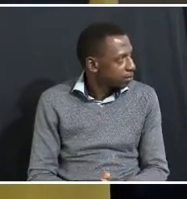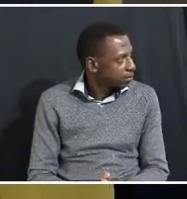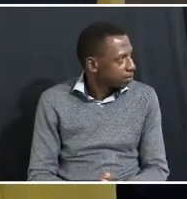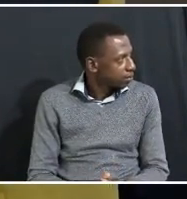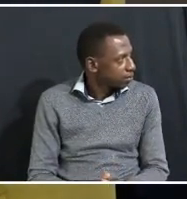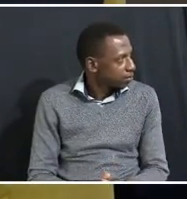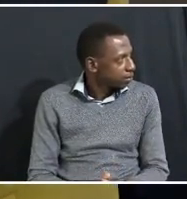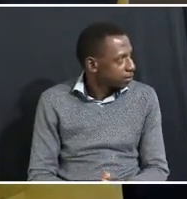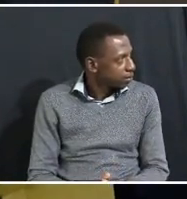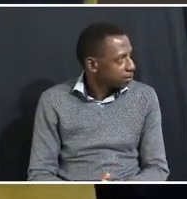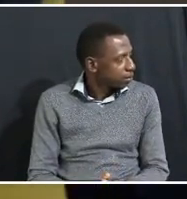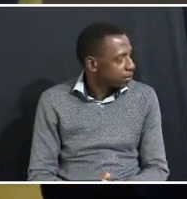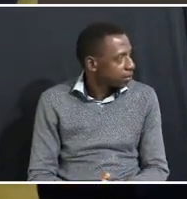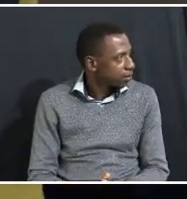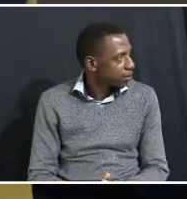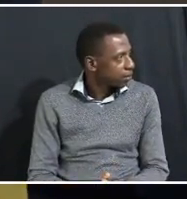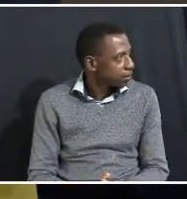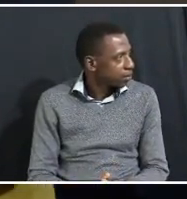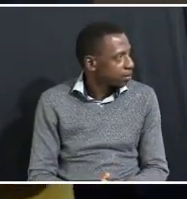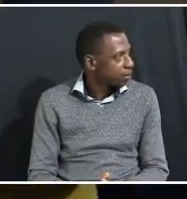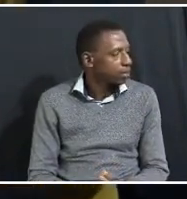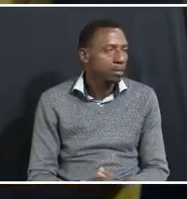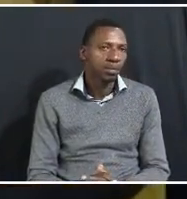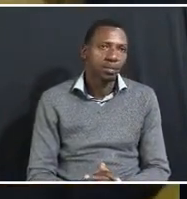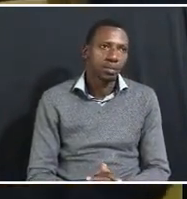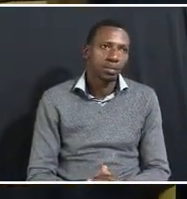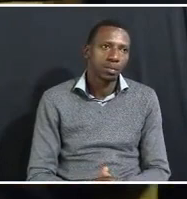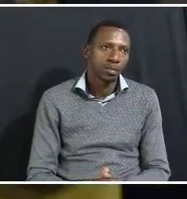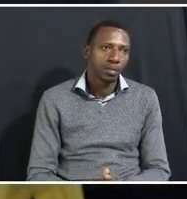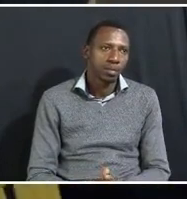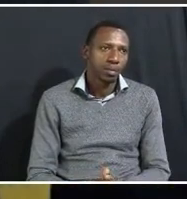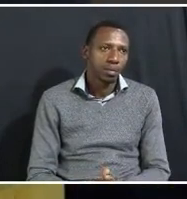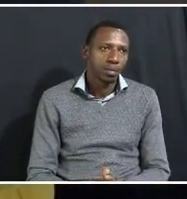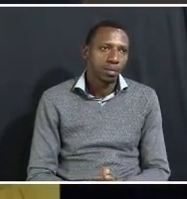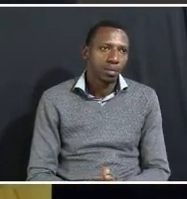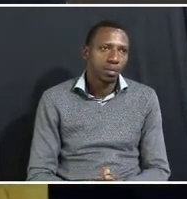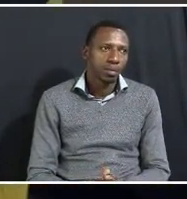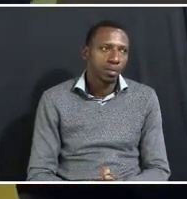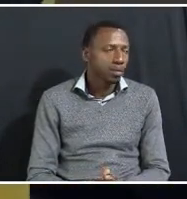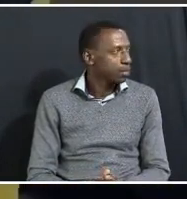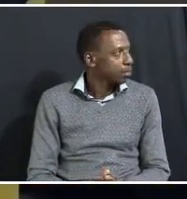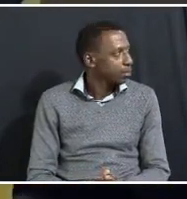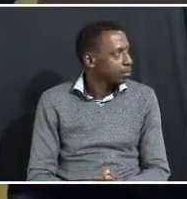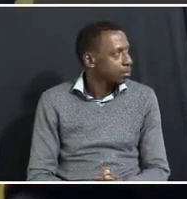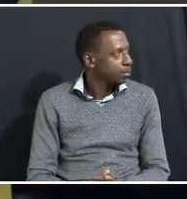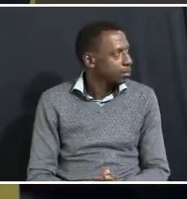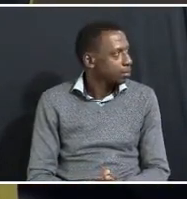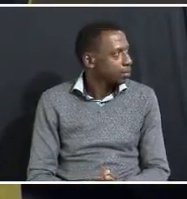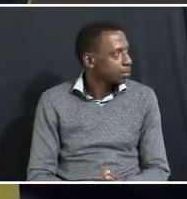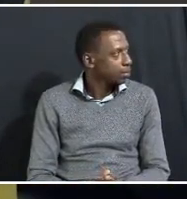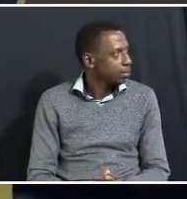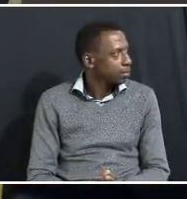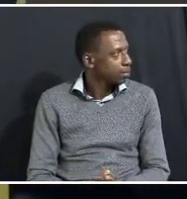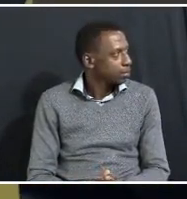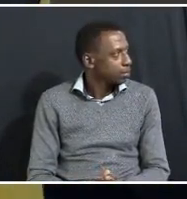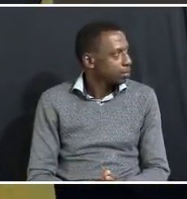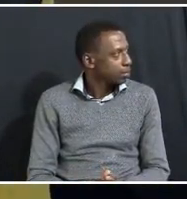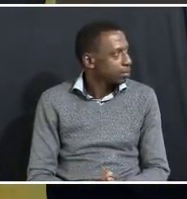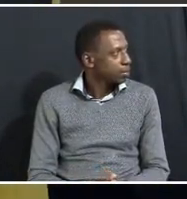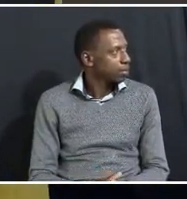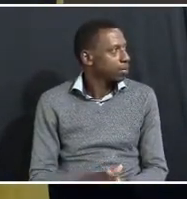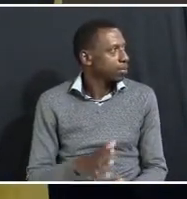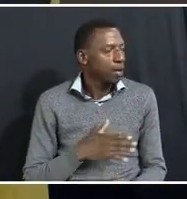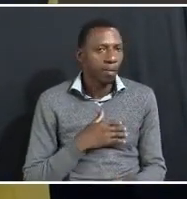Sasa? Okay. So resource mobilization, na question yangu iko na layers tatu. Ya kwanza